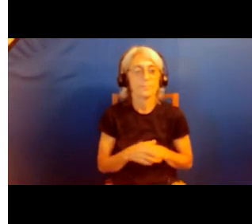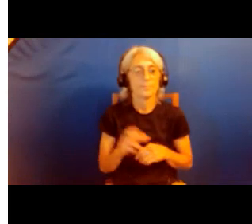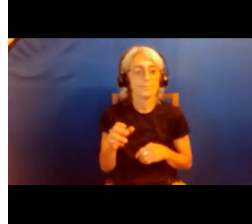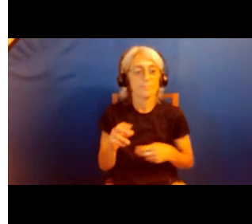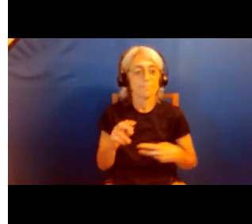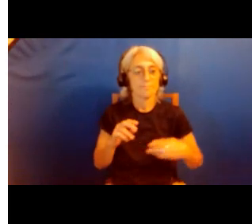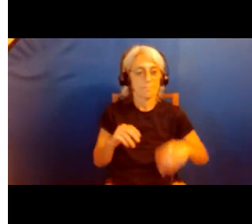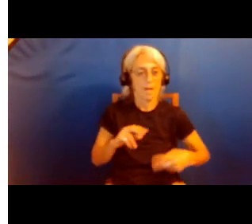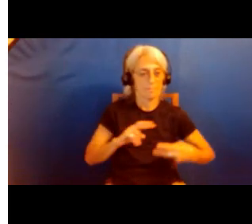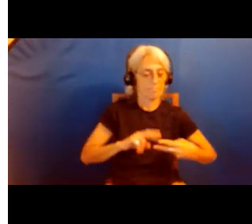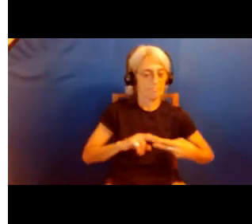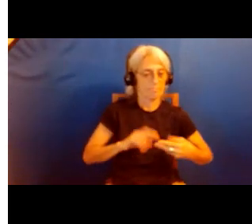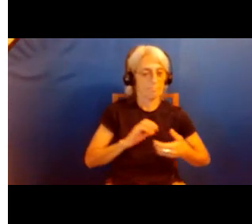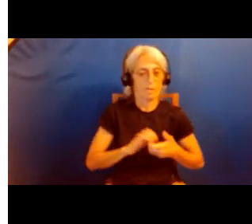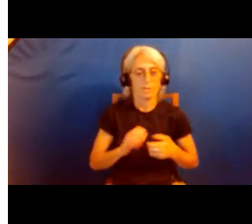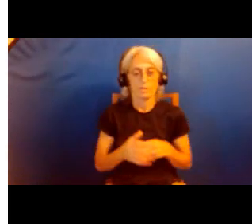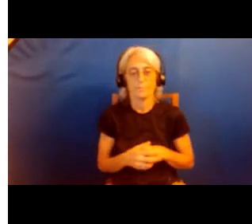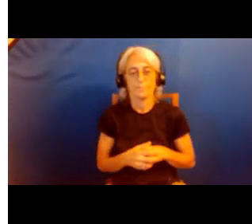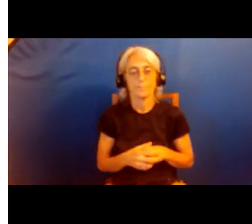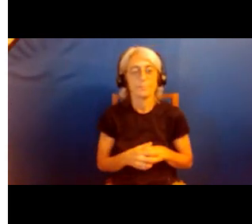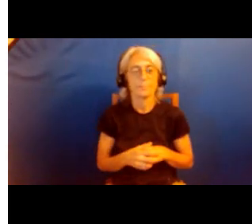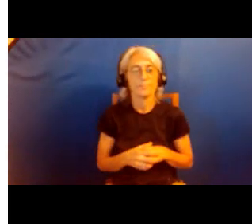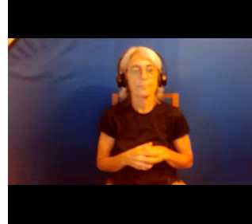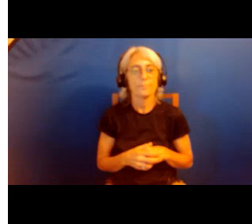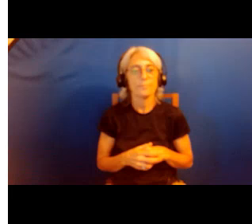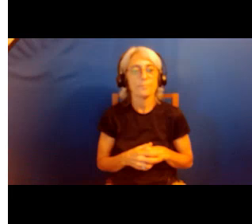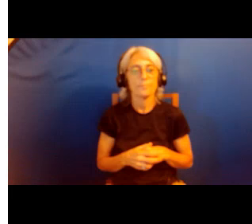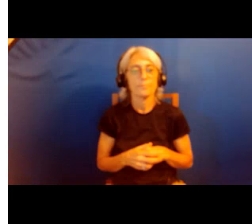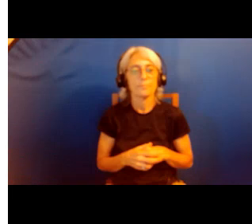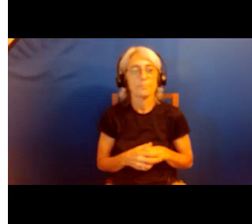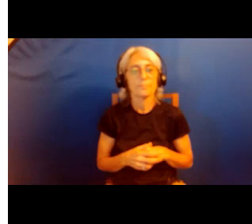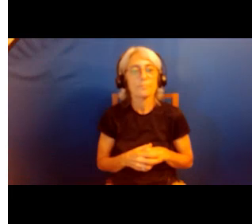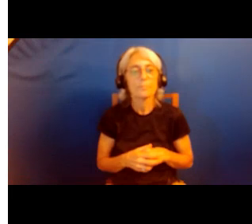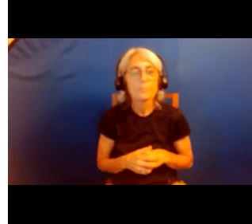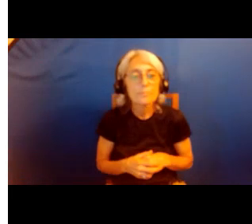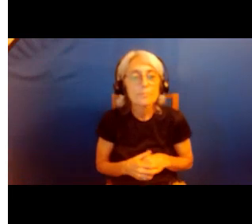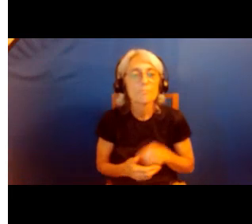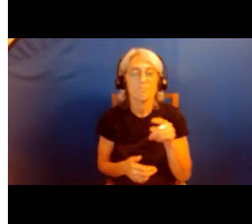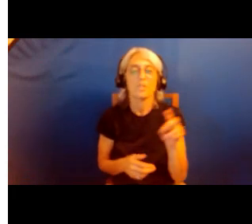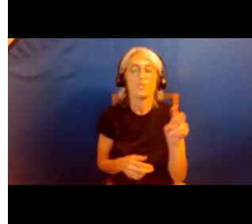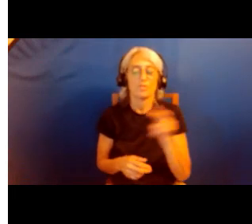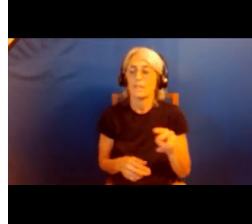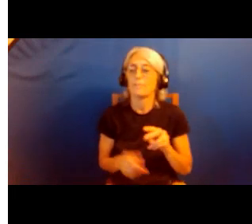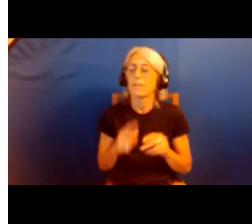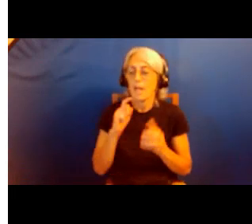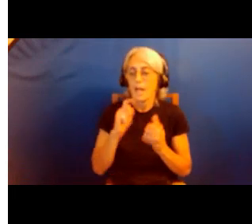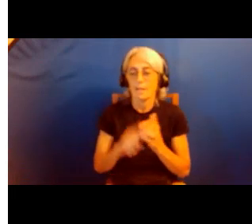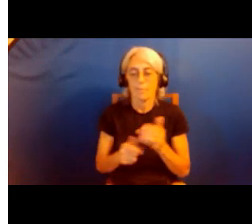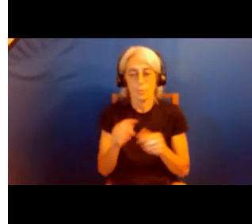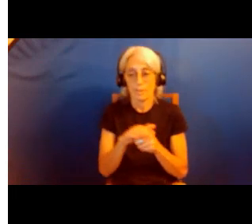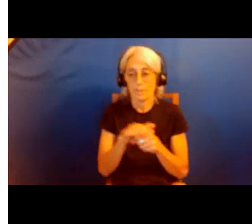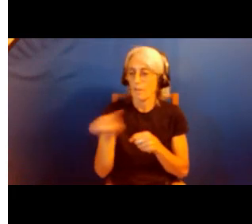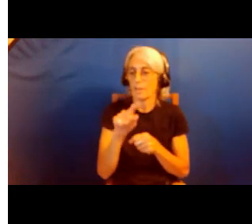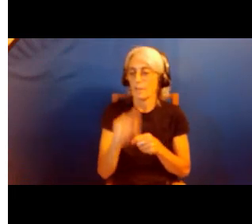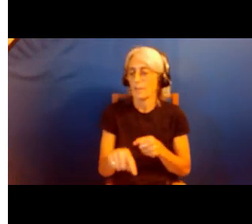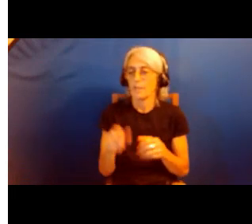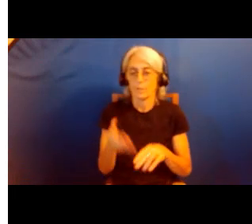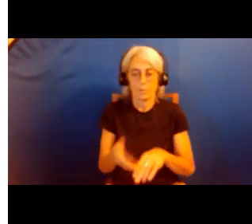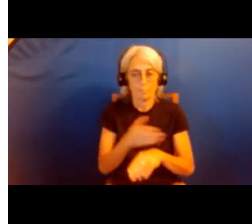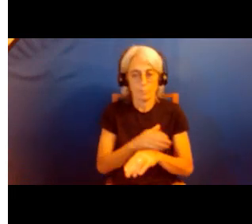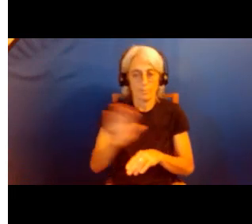our 2 key partners. This project could proactively help identify locations needing safety